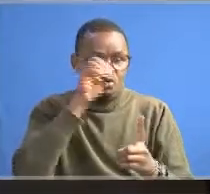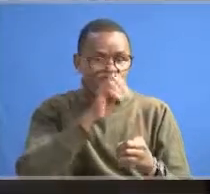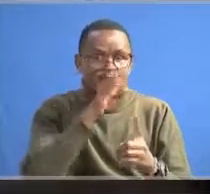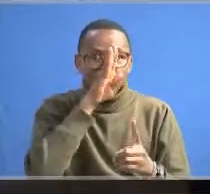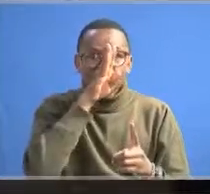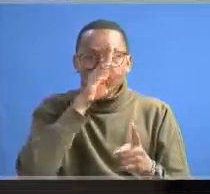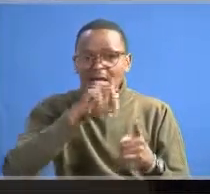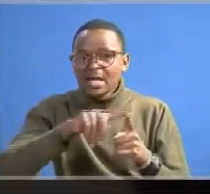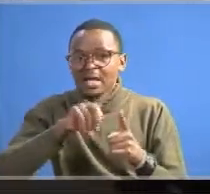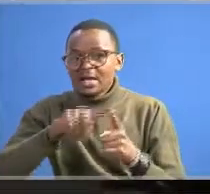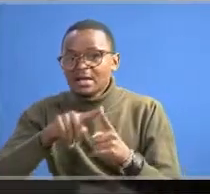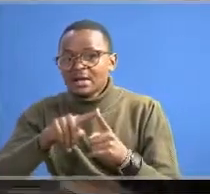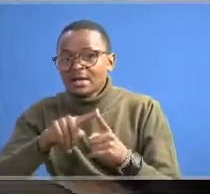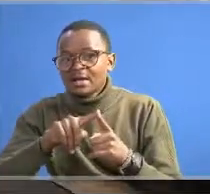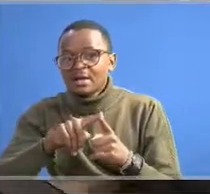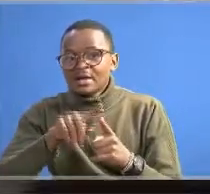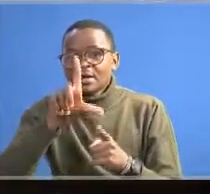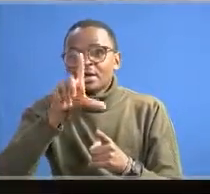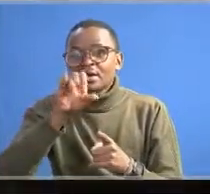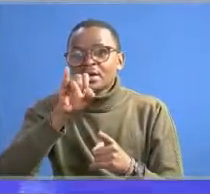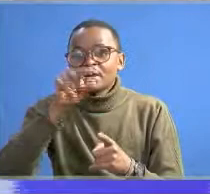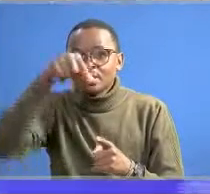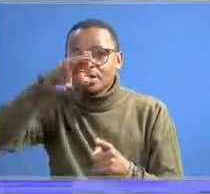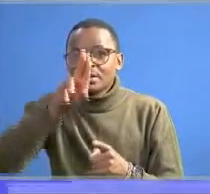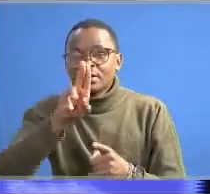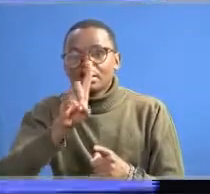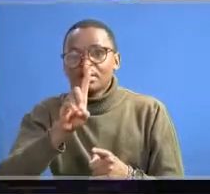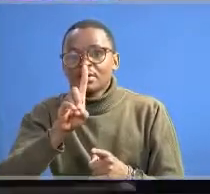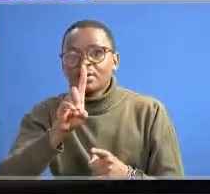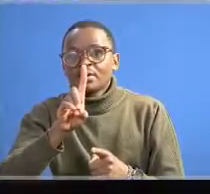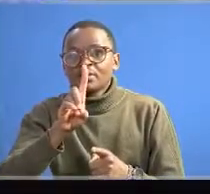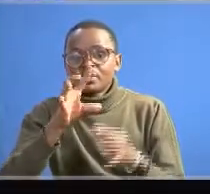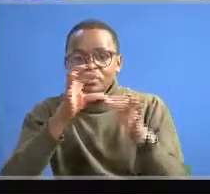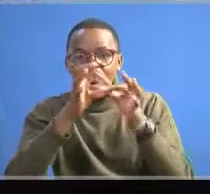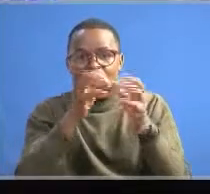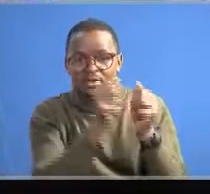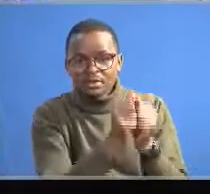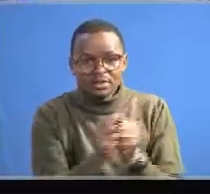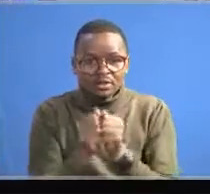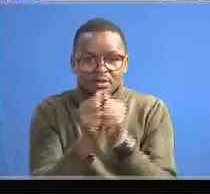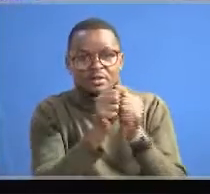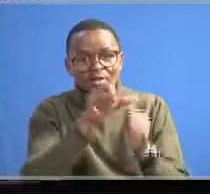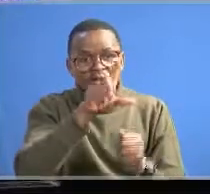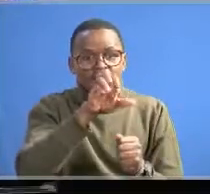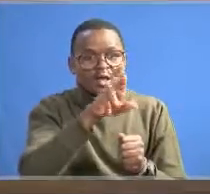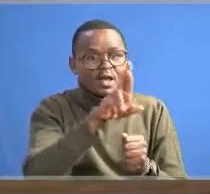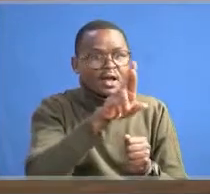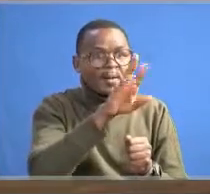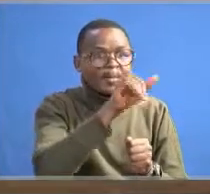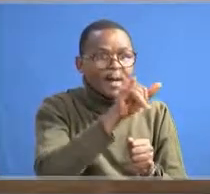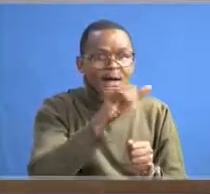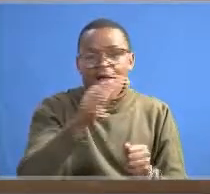being added together, such as liquid molecules or powder grains being fused together, typically layer by layer.